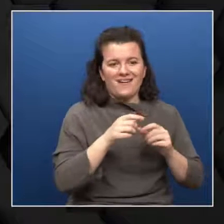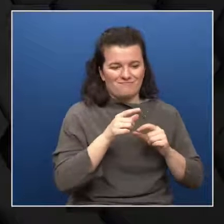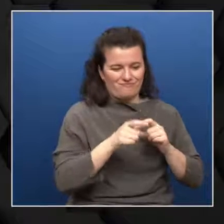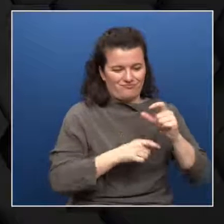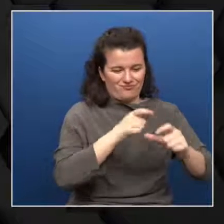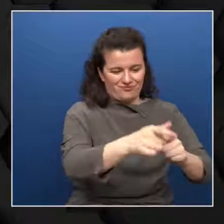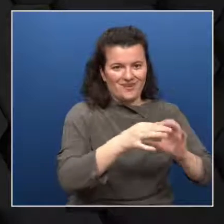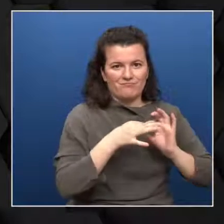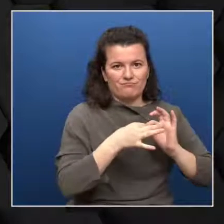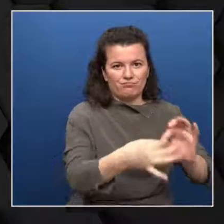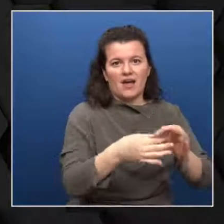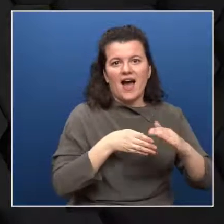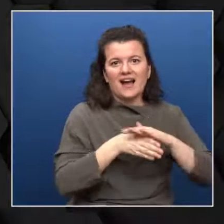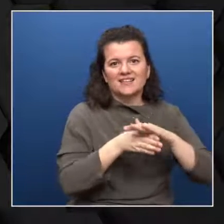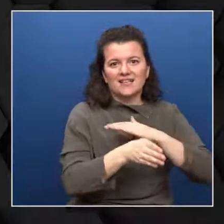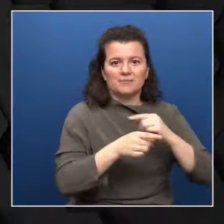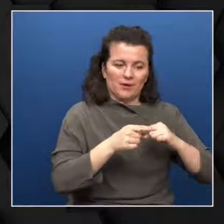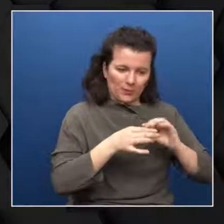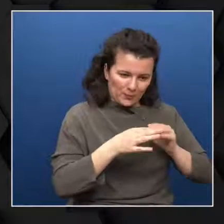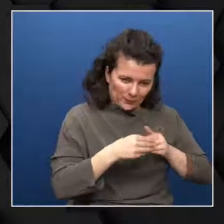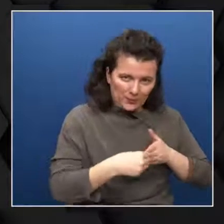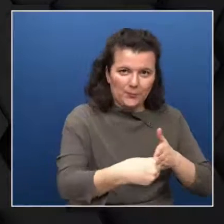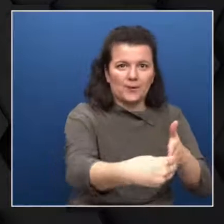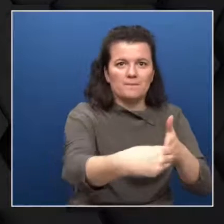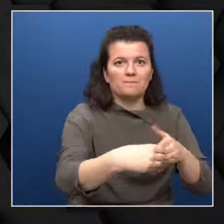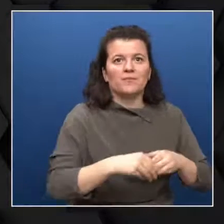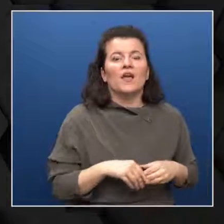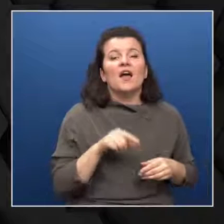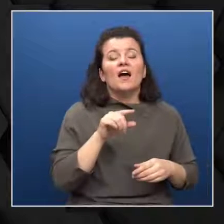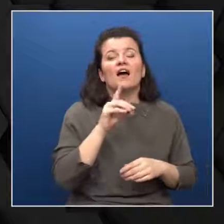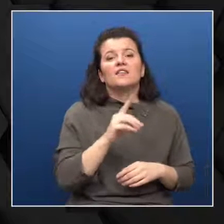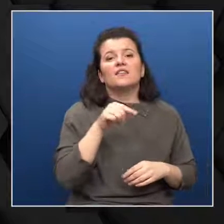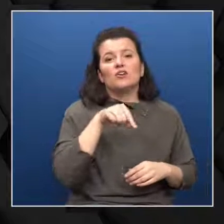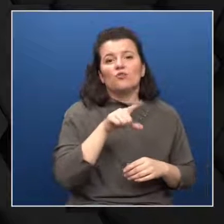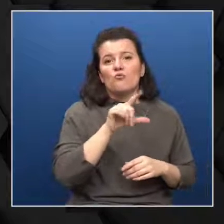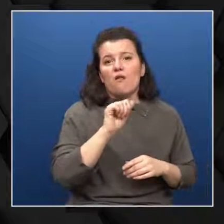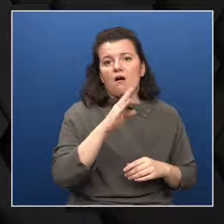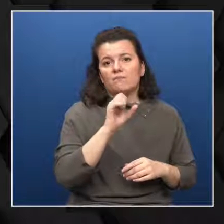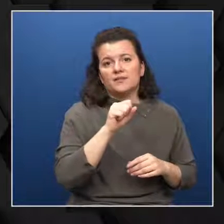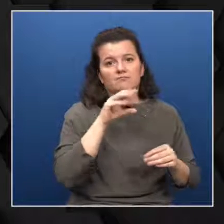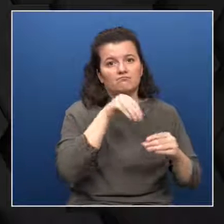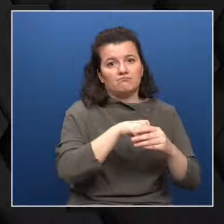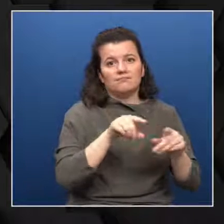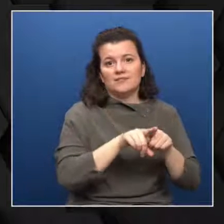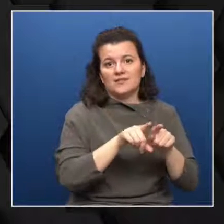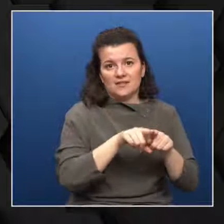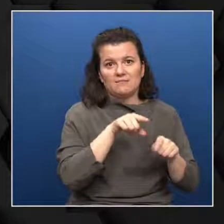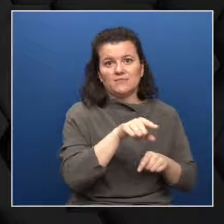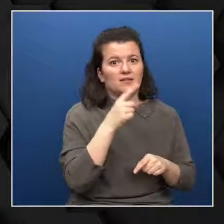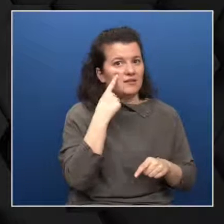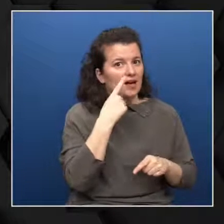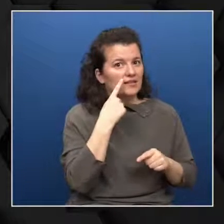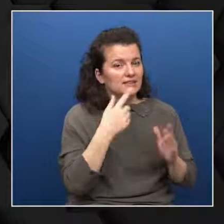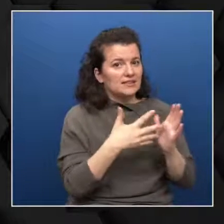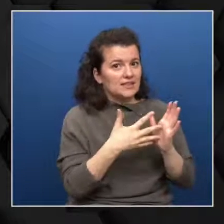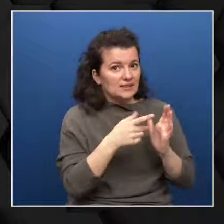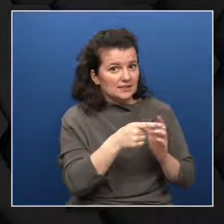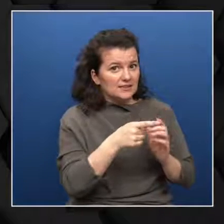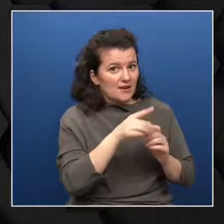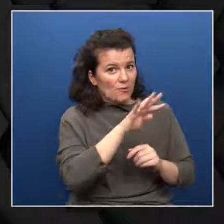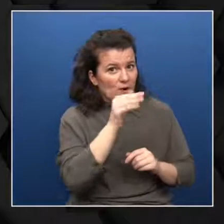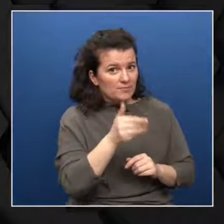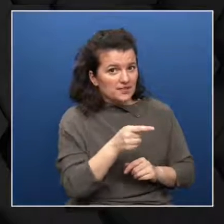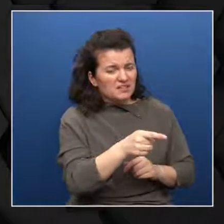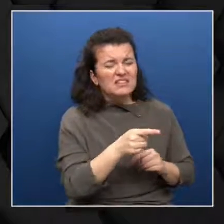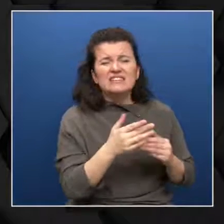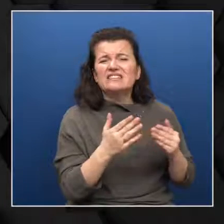engine, which is the same engine that we partnered with DQ Labs to go in and get. It runs the Maven test against that site, and it's really easy to